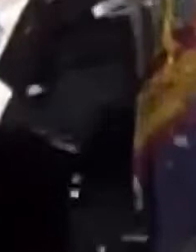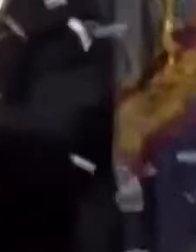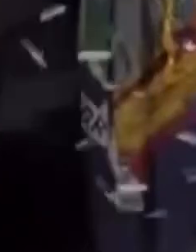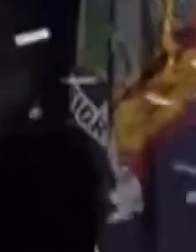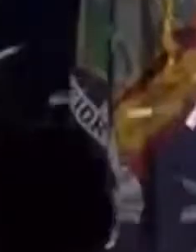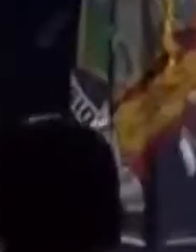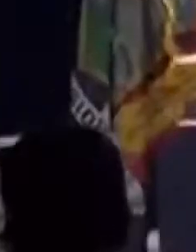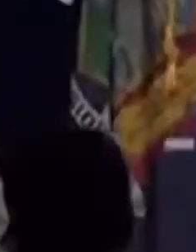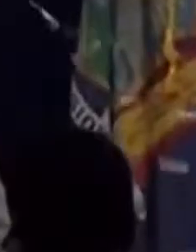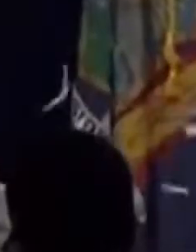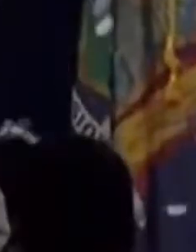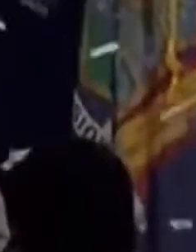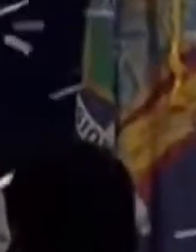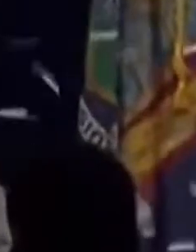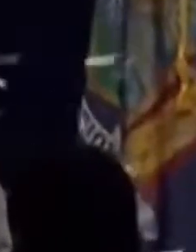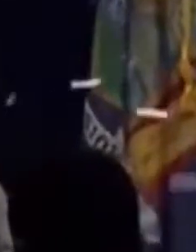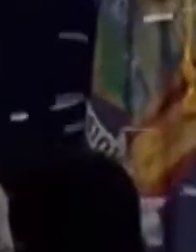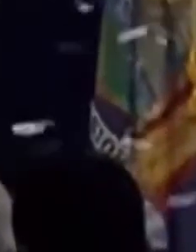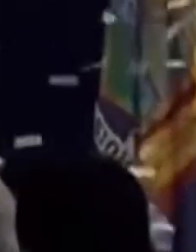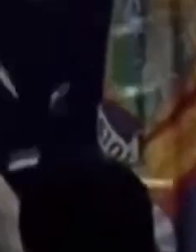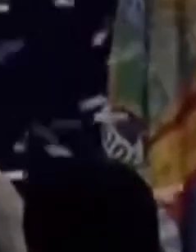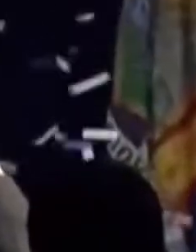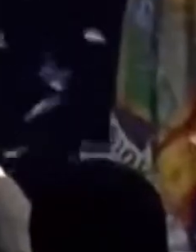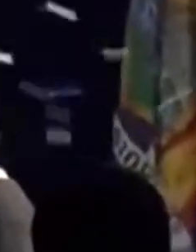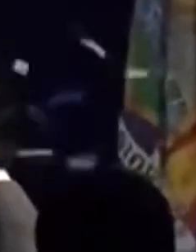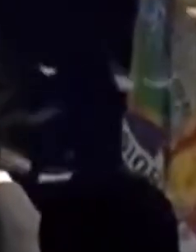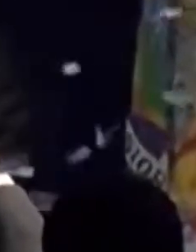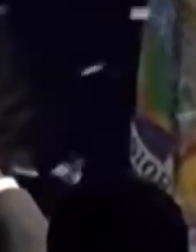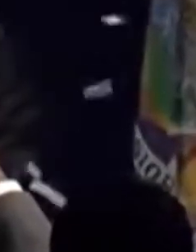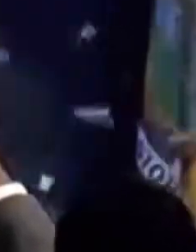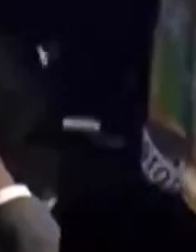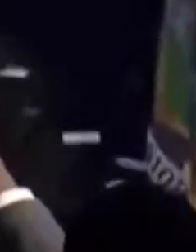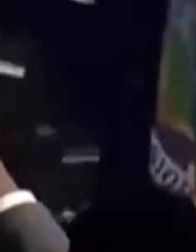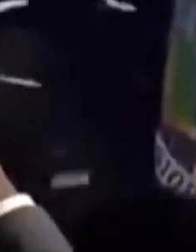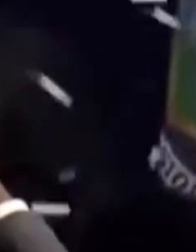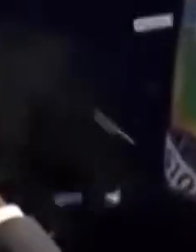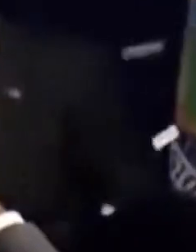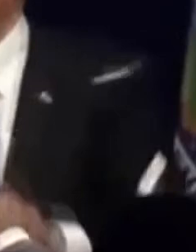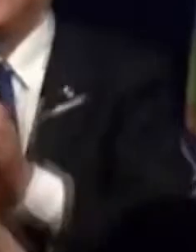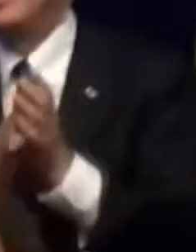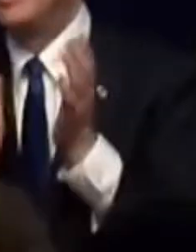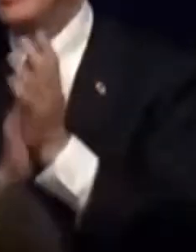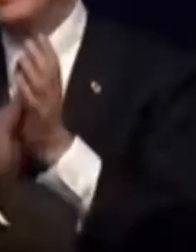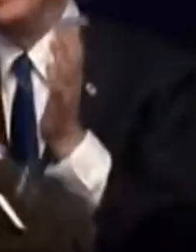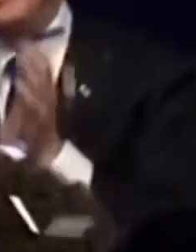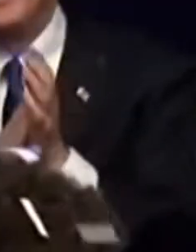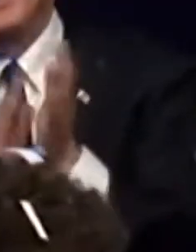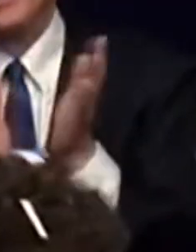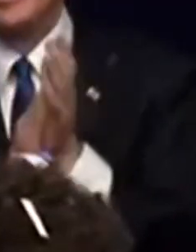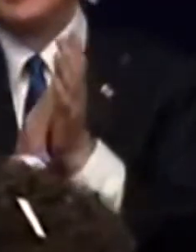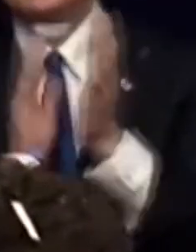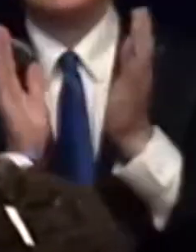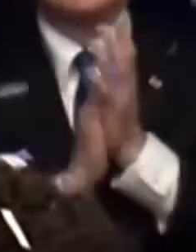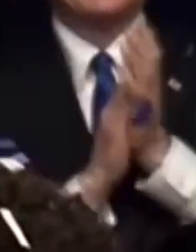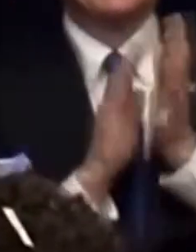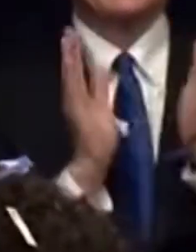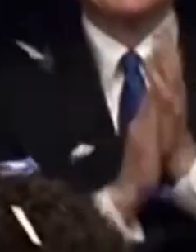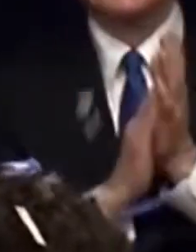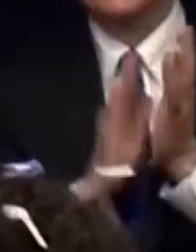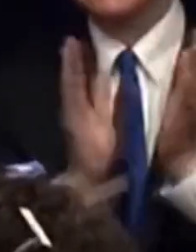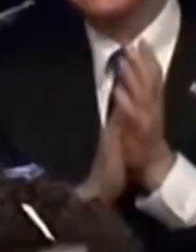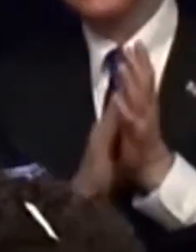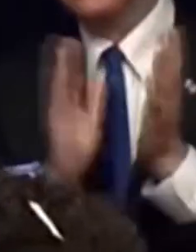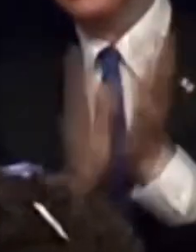drawer. Everybody here was someone else before, and you can want who you want. Boys